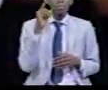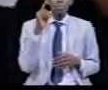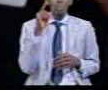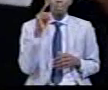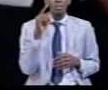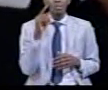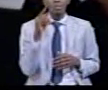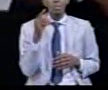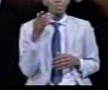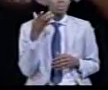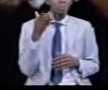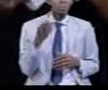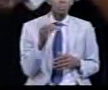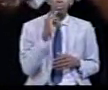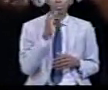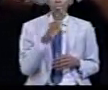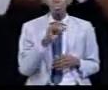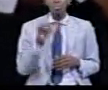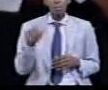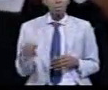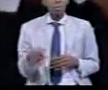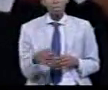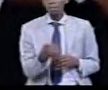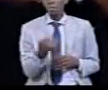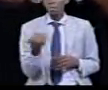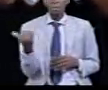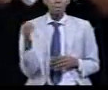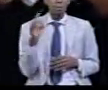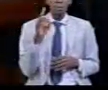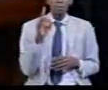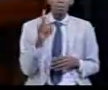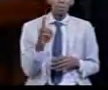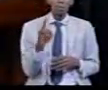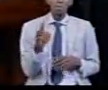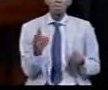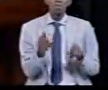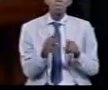There is no other one, there is no other one like you,